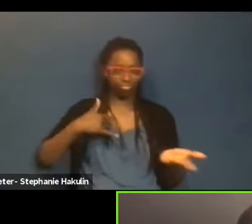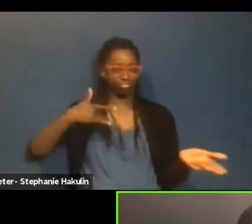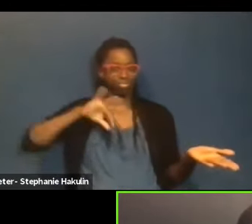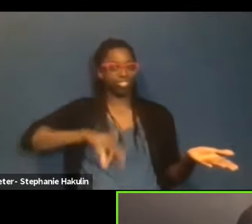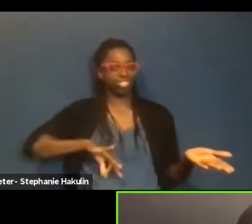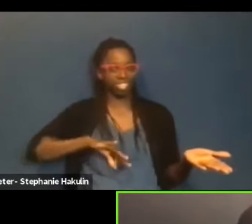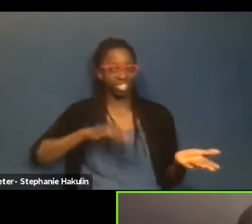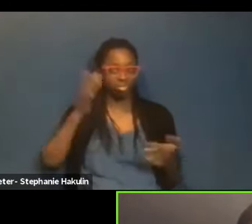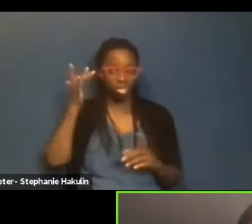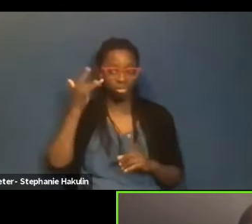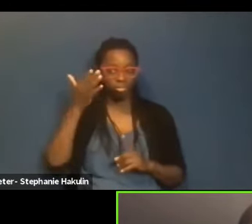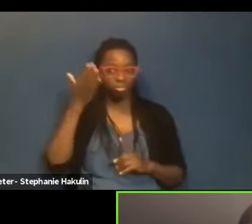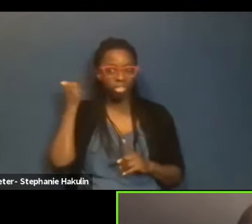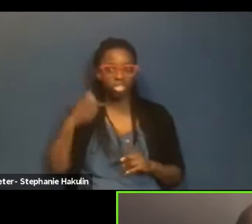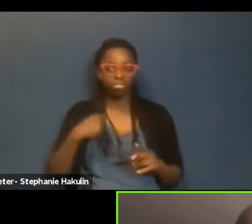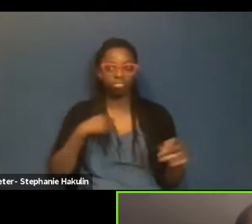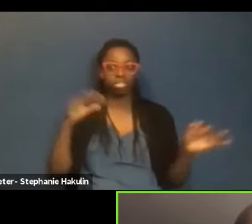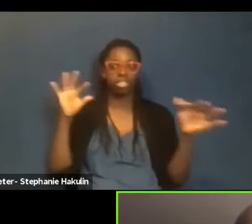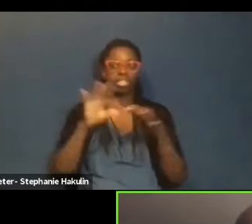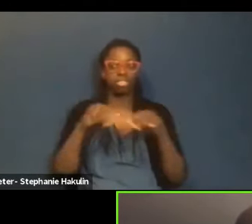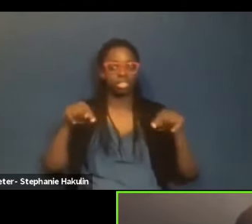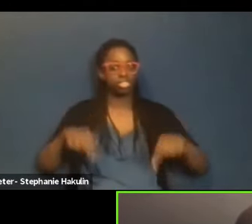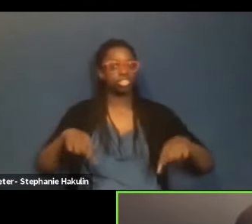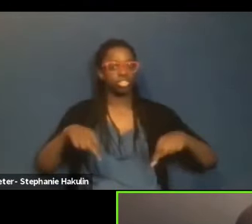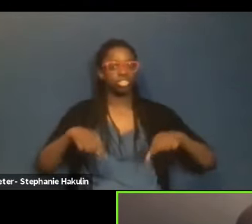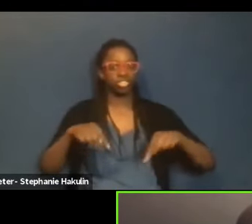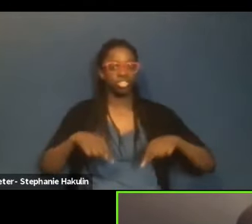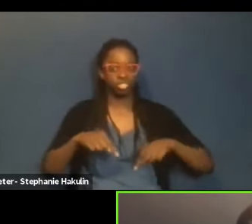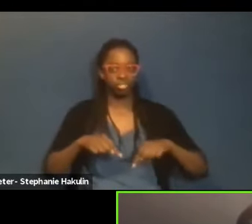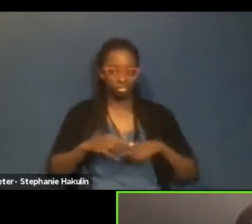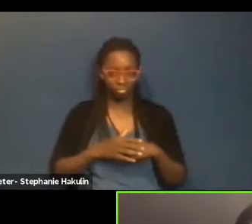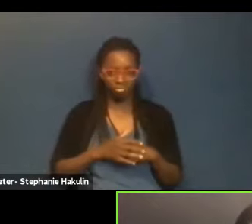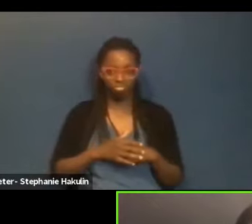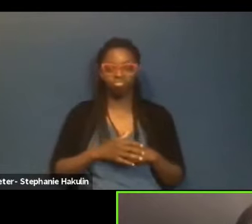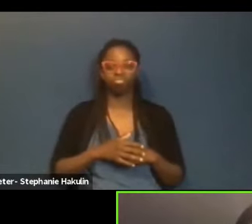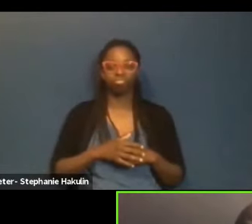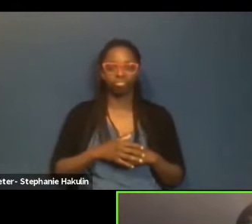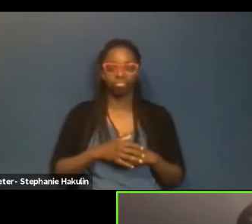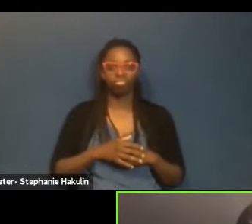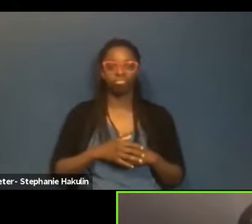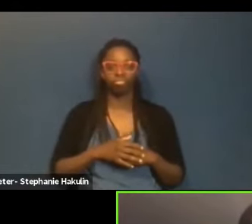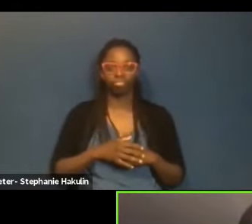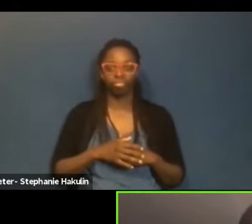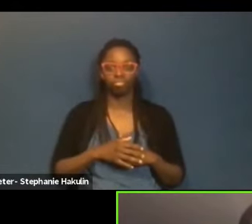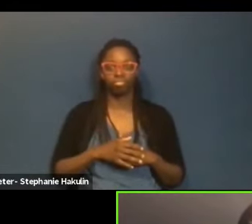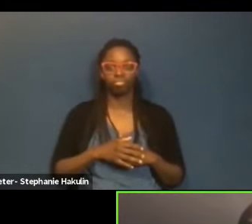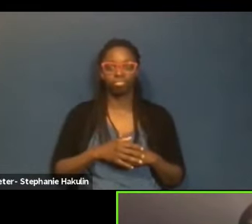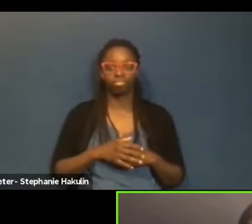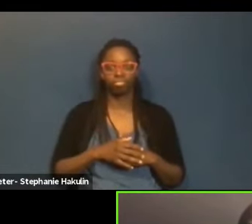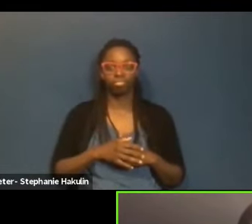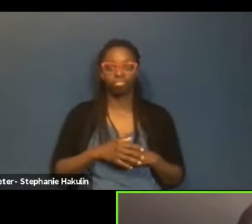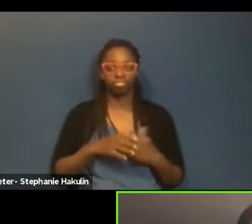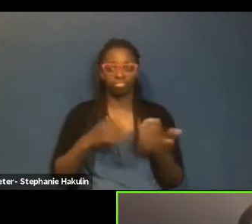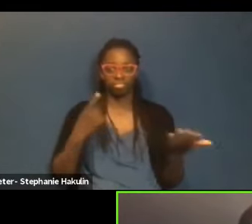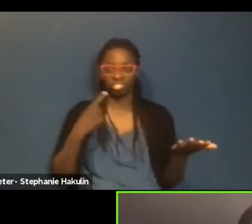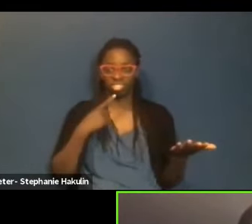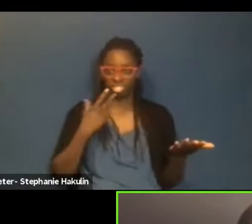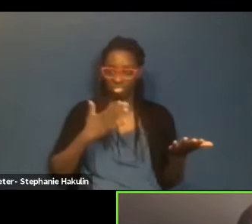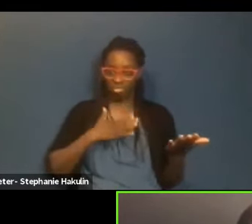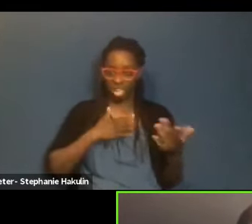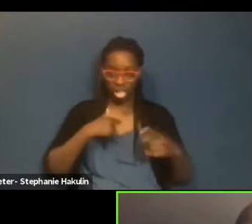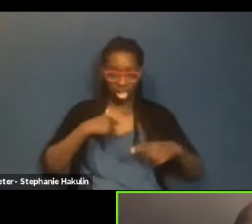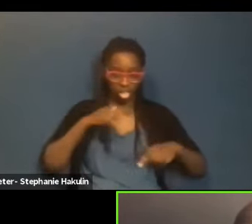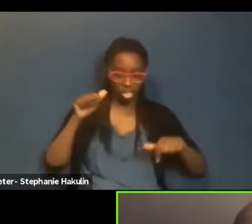way, to have any doubt erased by the power of this